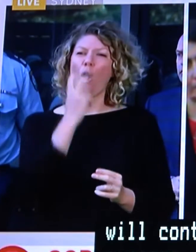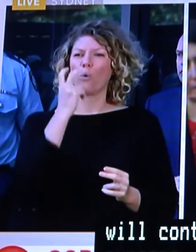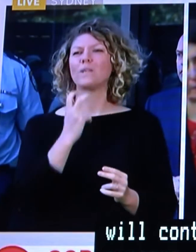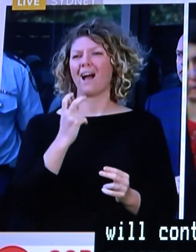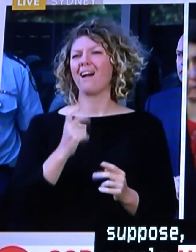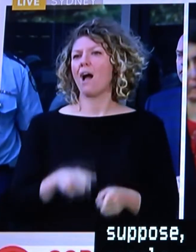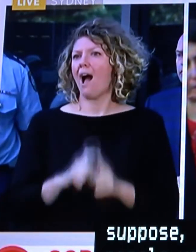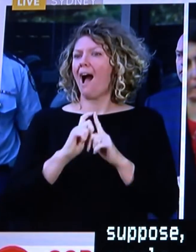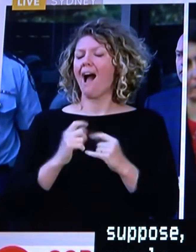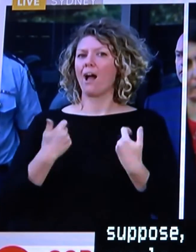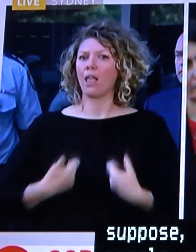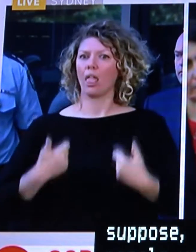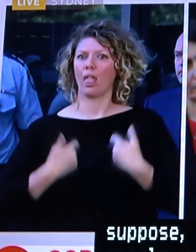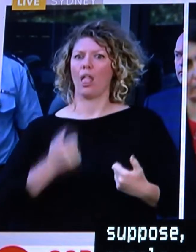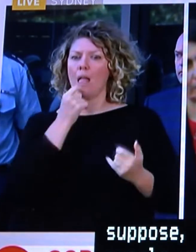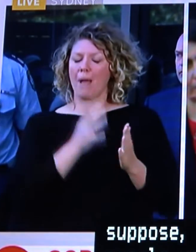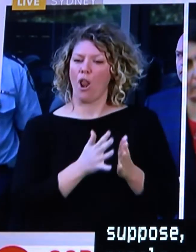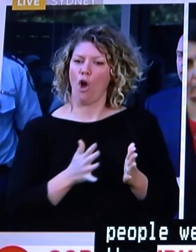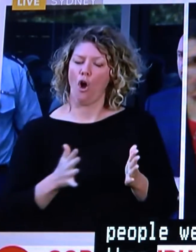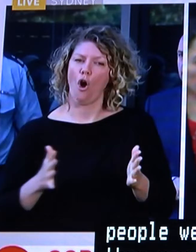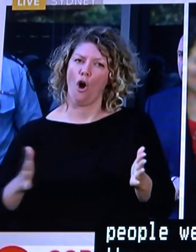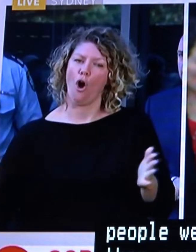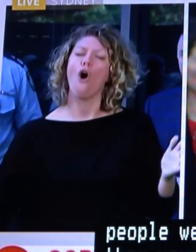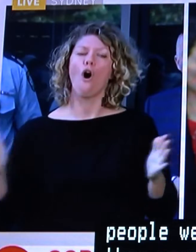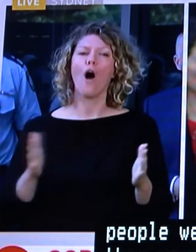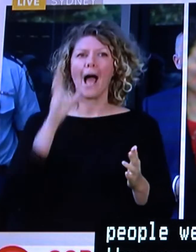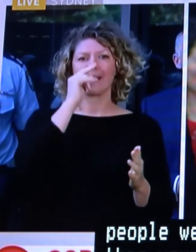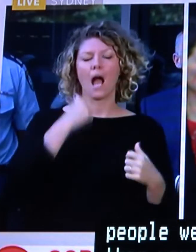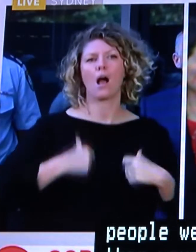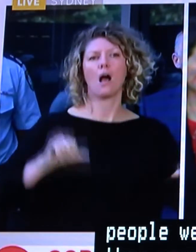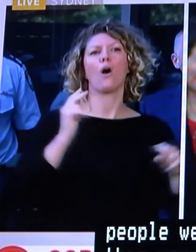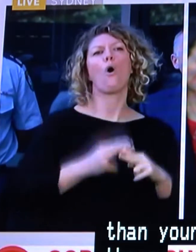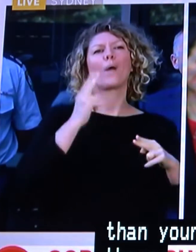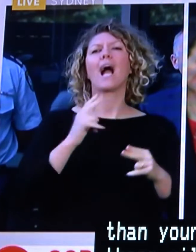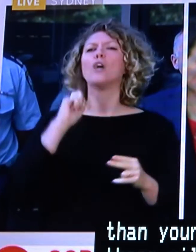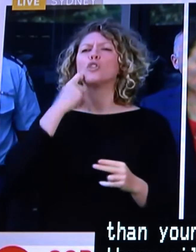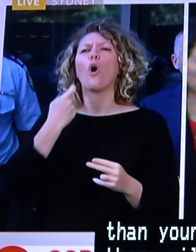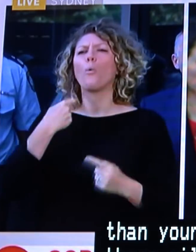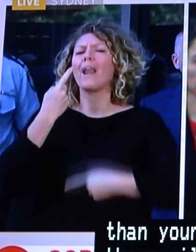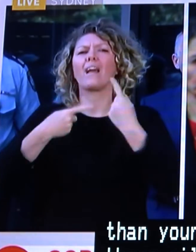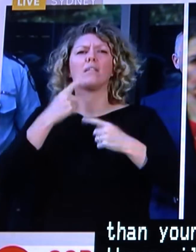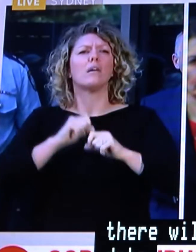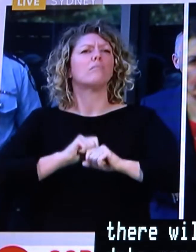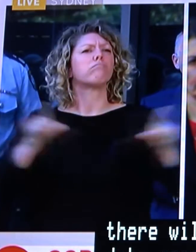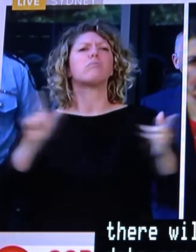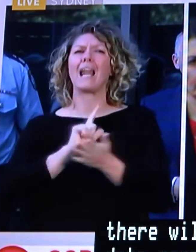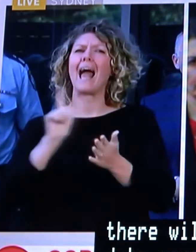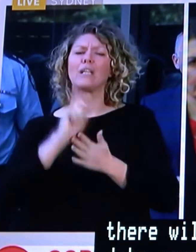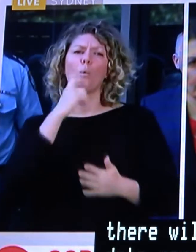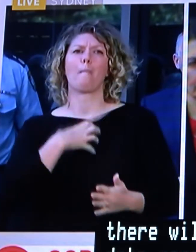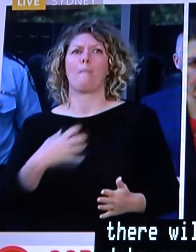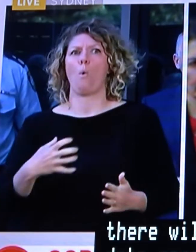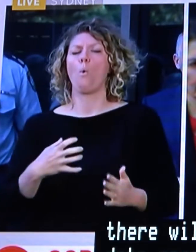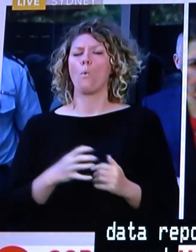younger people to recover, and there'll be more detail in the data report that we'll be releasing around this information. At